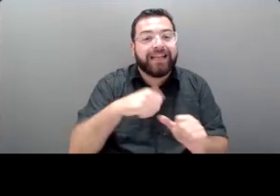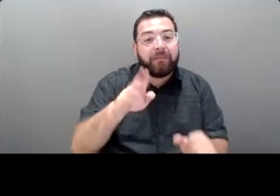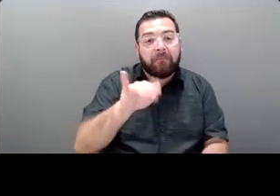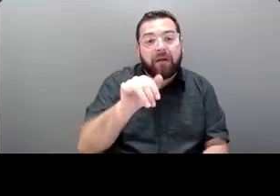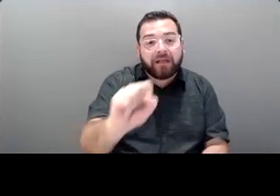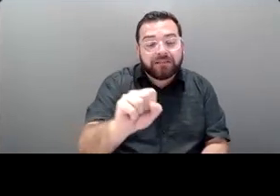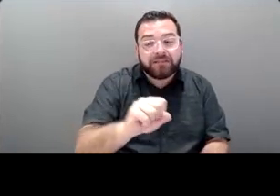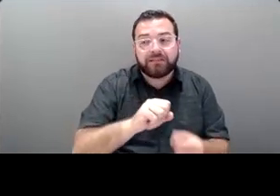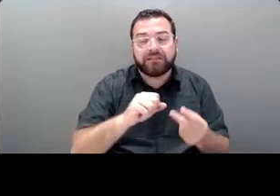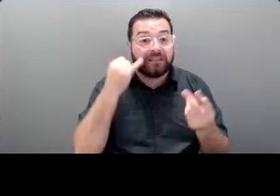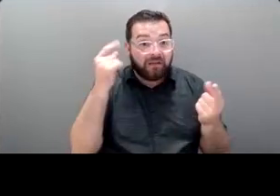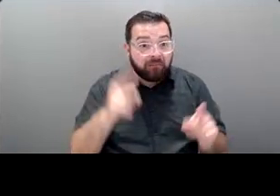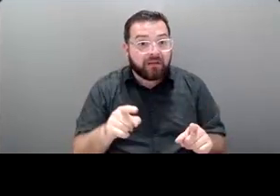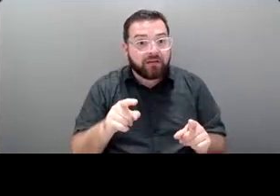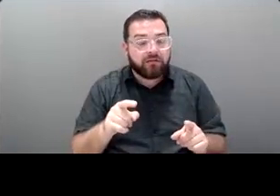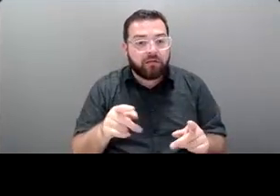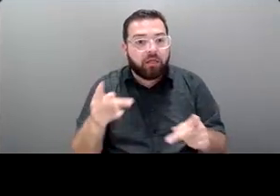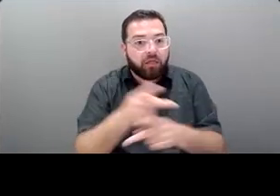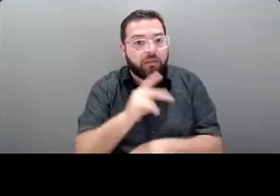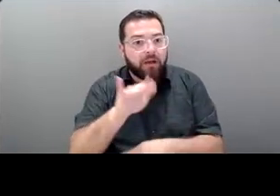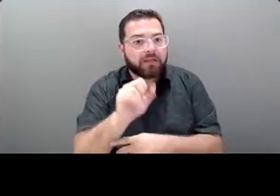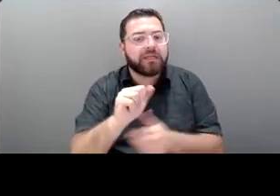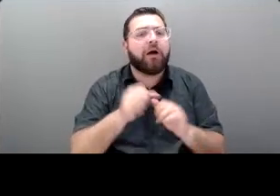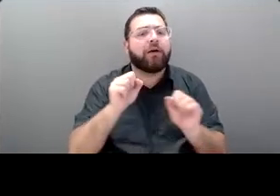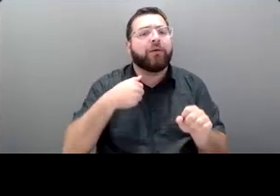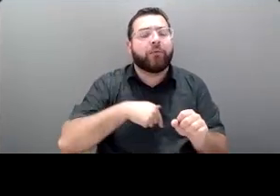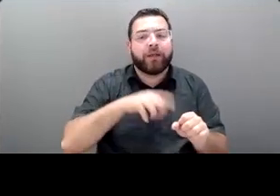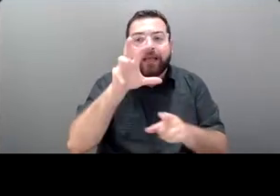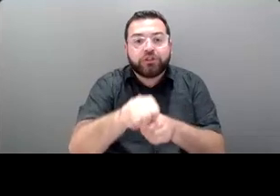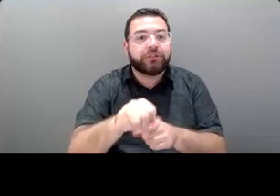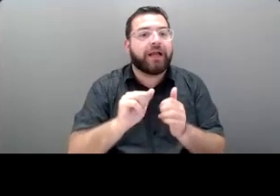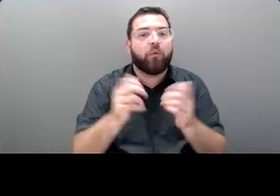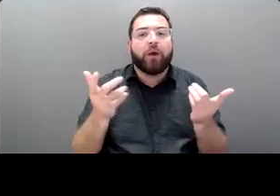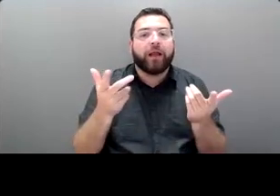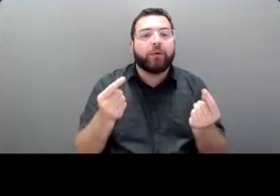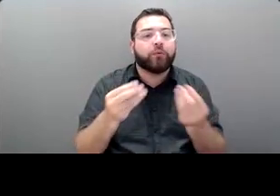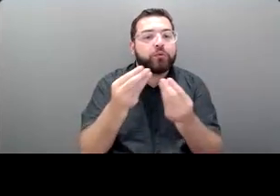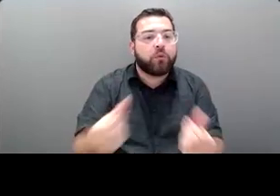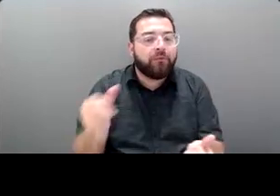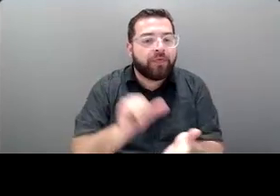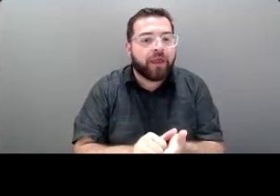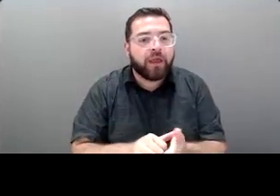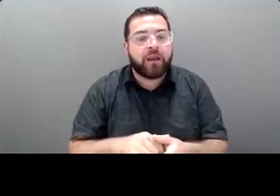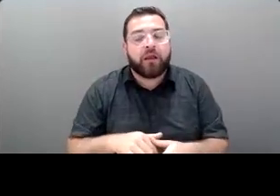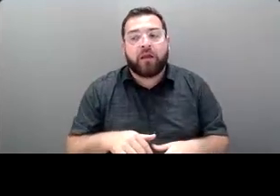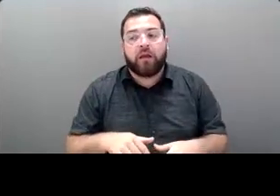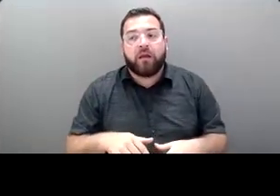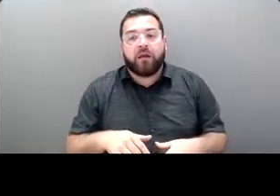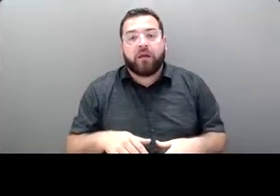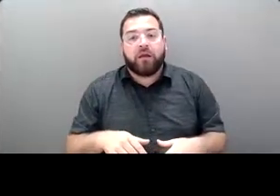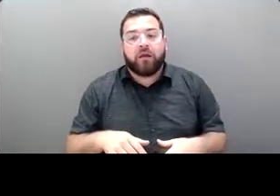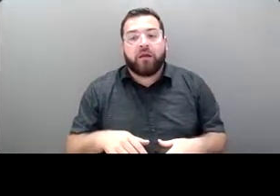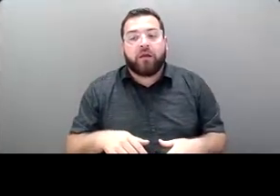so, how can we pay attention to that? What can we do about that? And are we juggling that